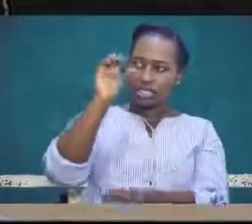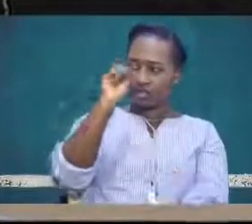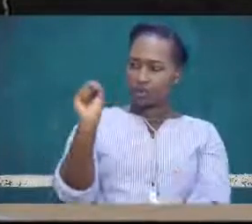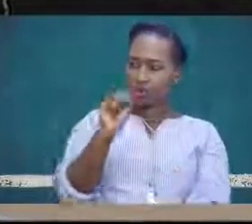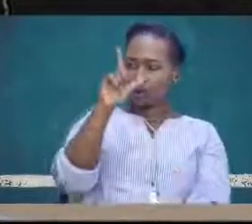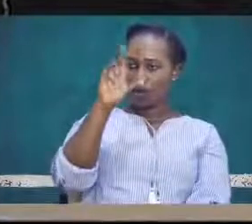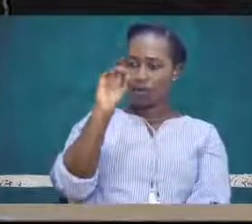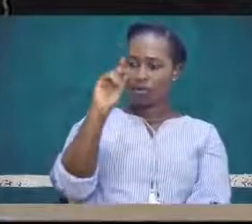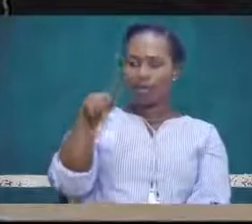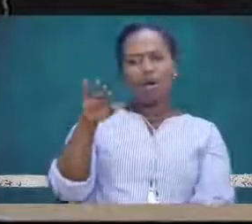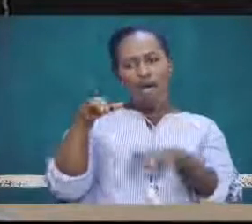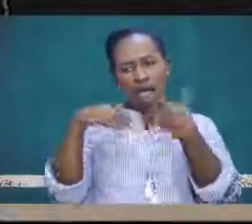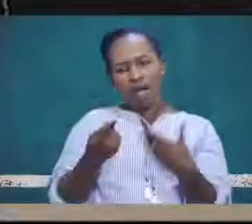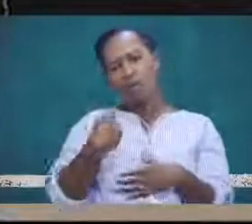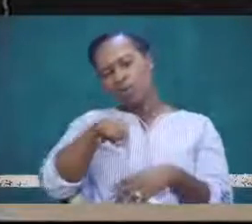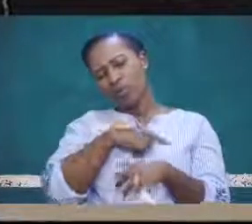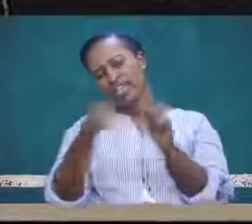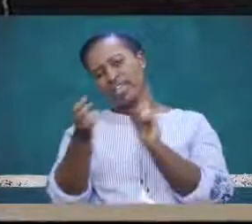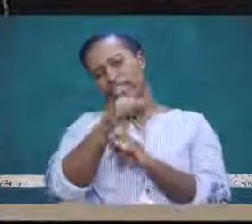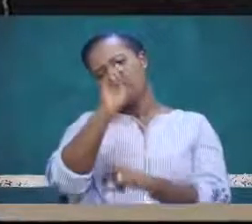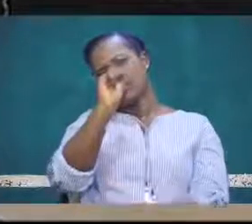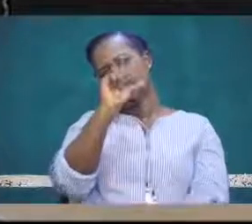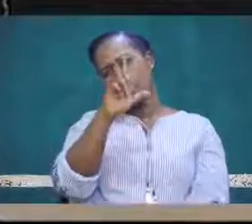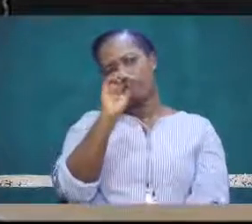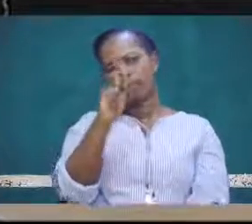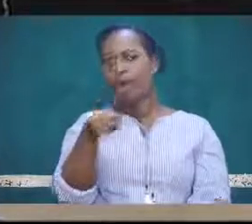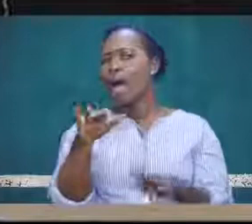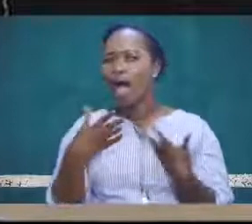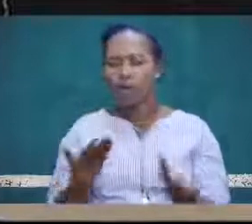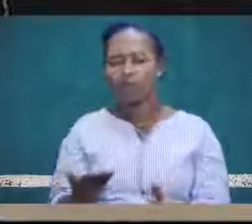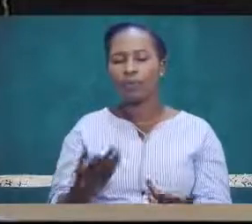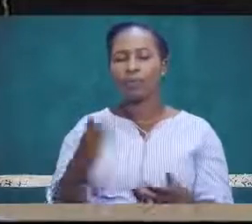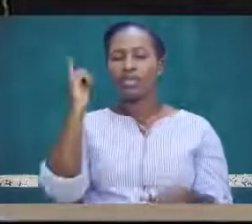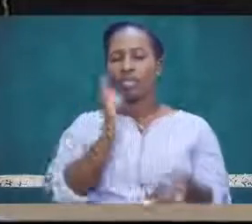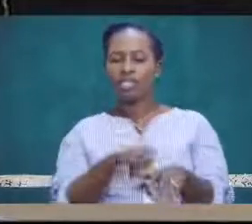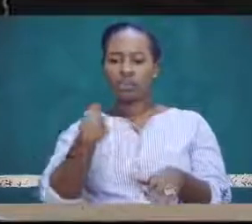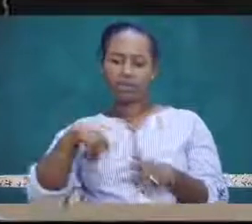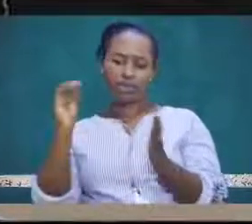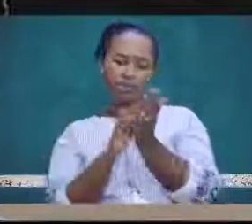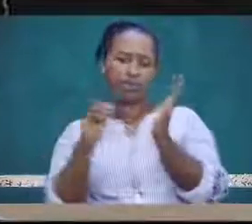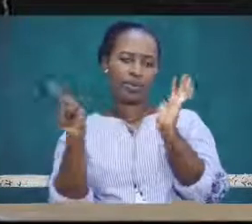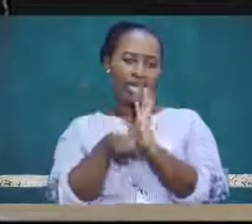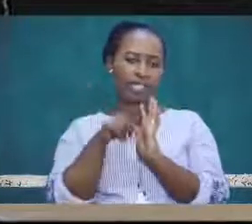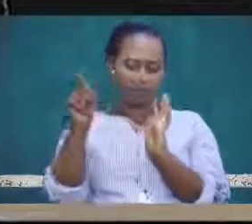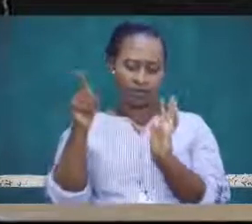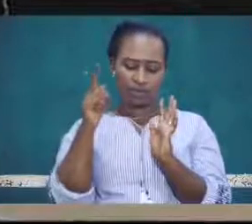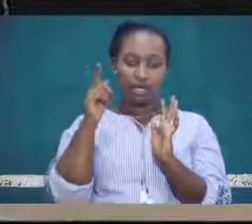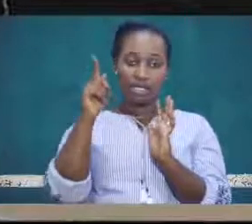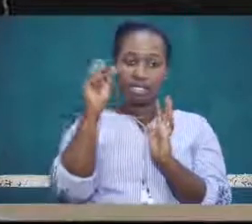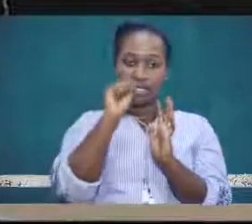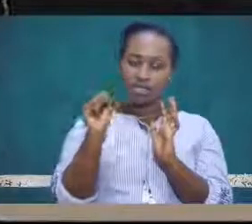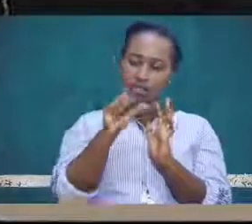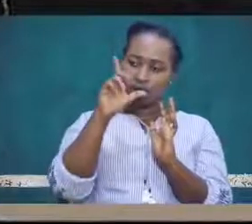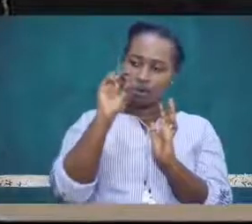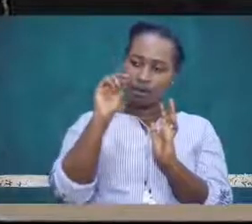So how do we get the slope? Why we are putting this negative here? This slope is This is